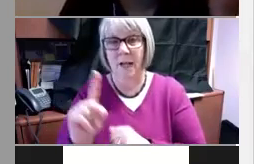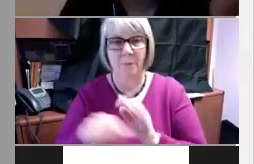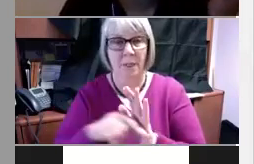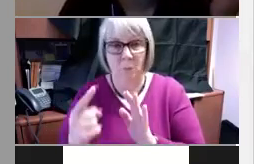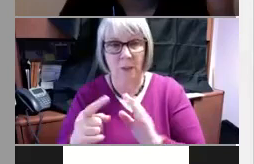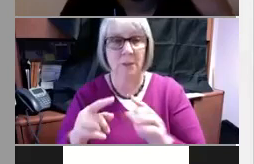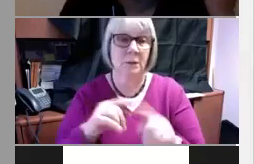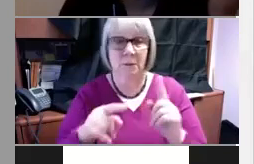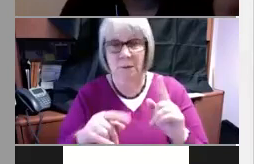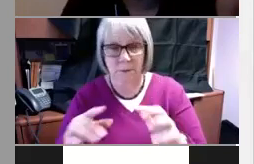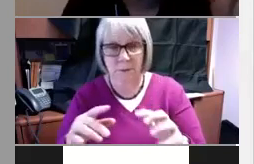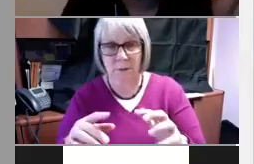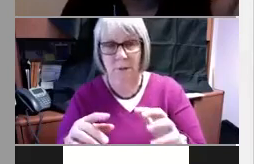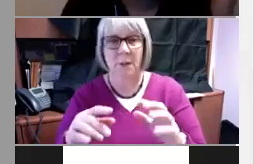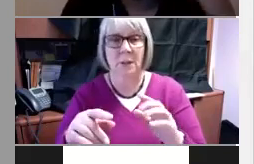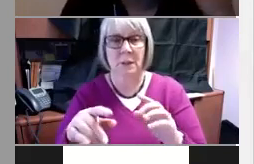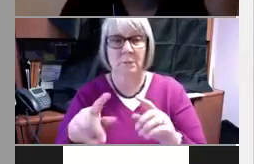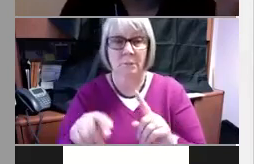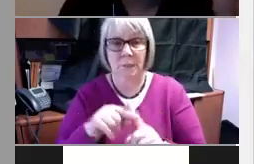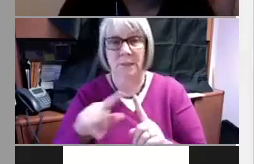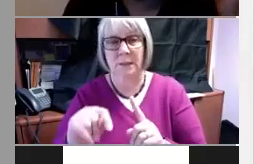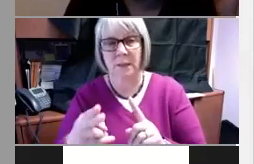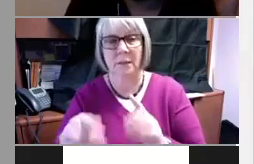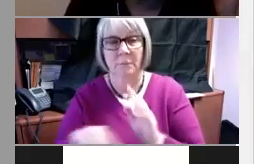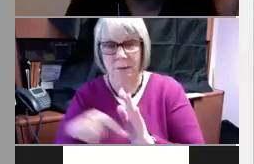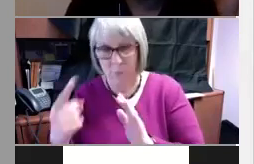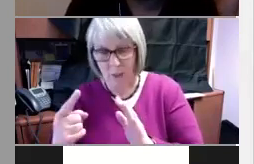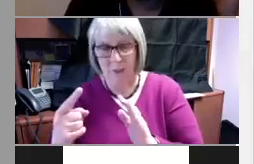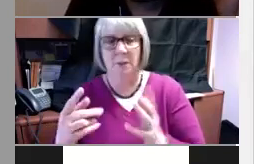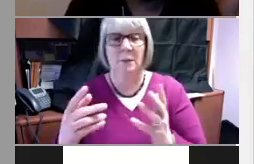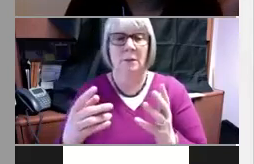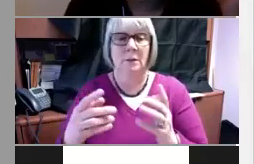of 1. That is the same thing as saying t of n minus 1 plus theta of 1,